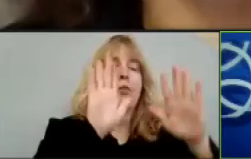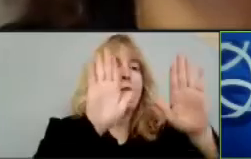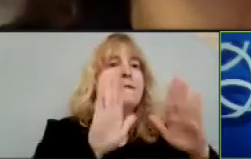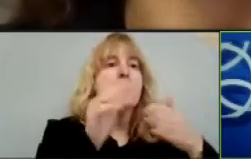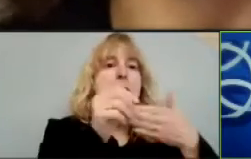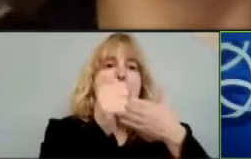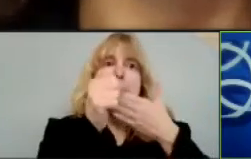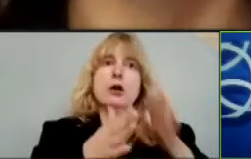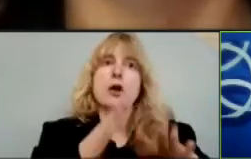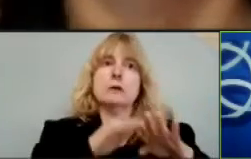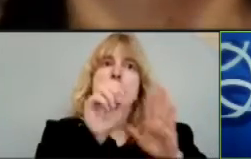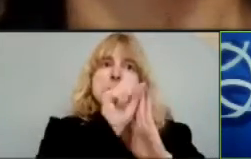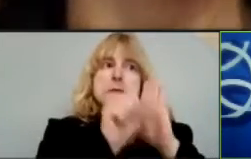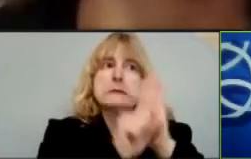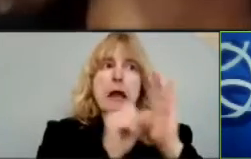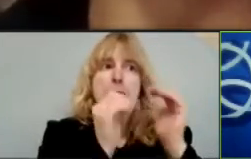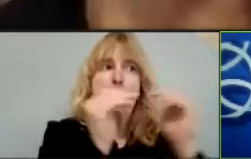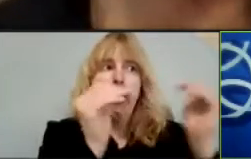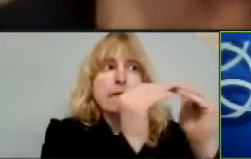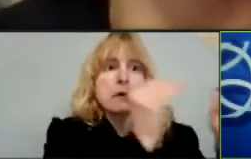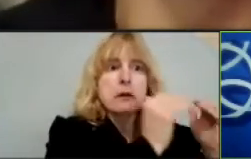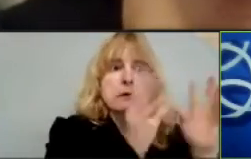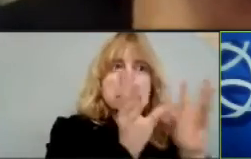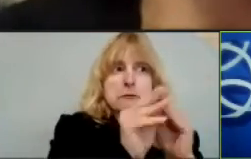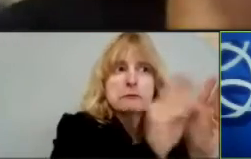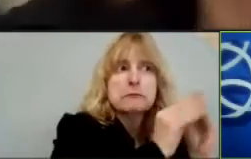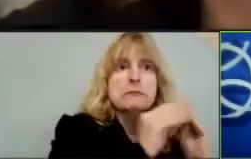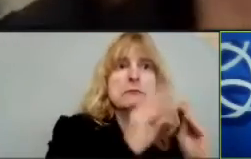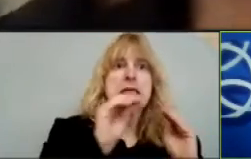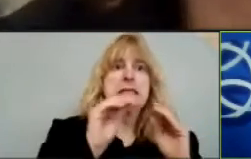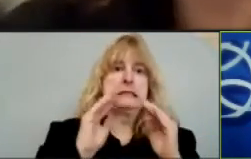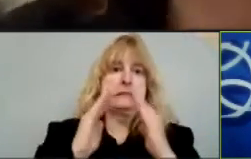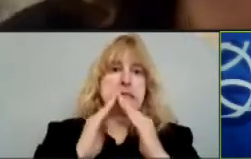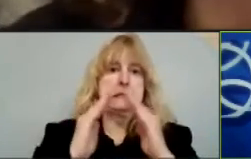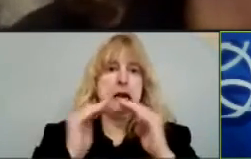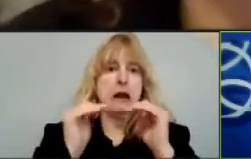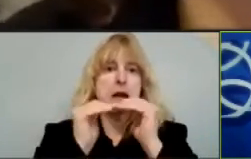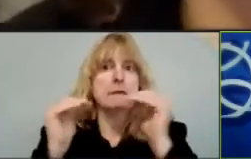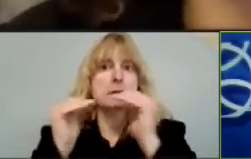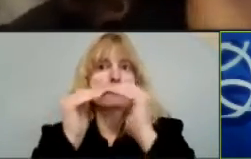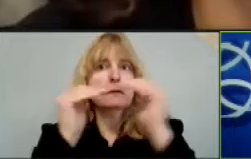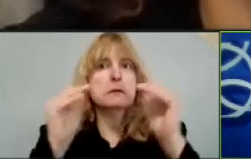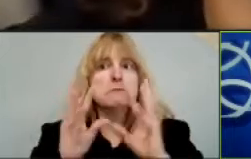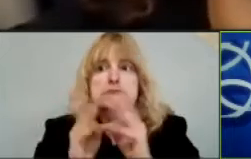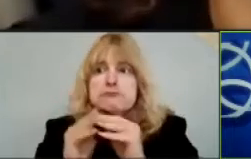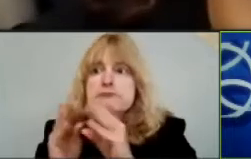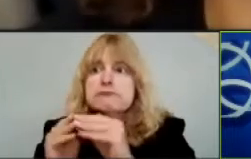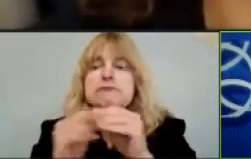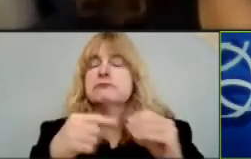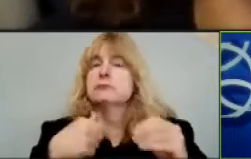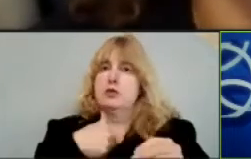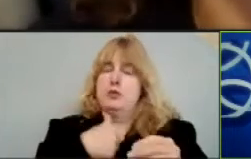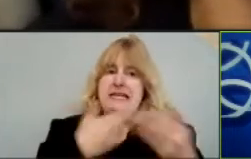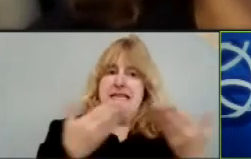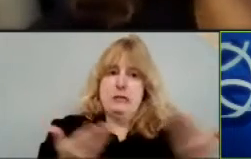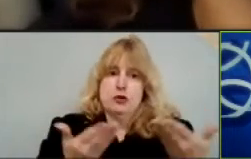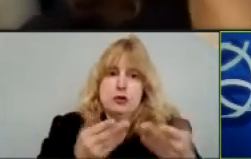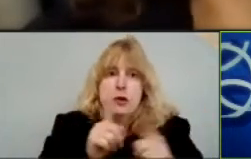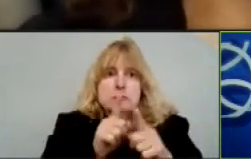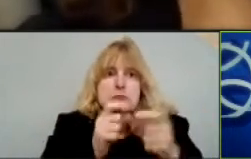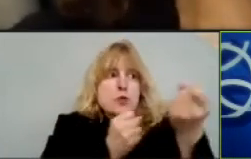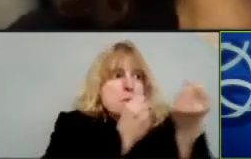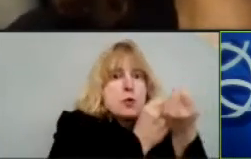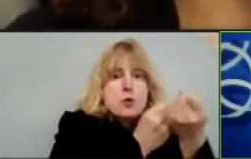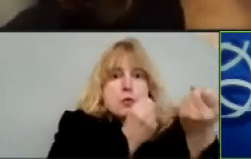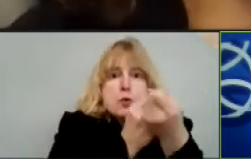state level, at our city level. And so we're here as supporters of that information flow, and we are asking you, wherever your